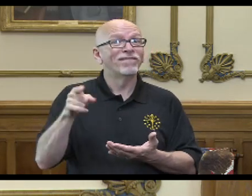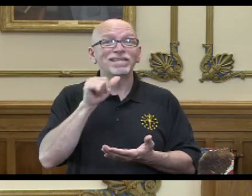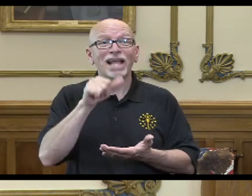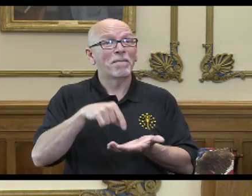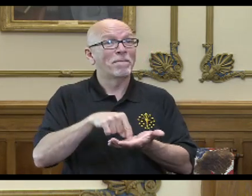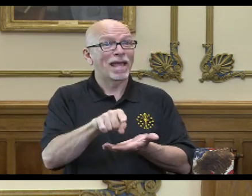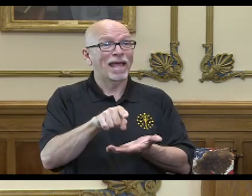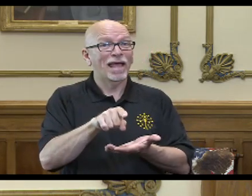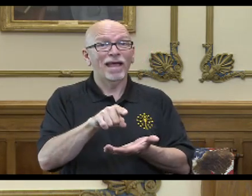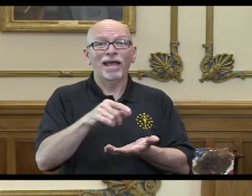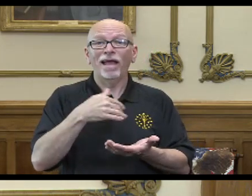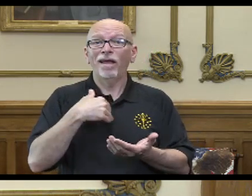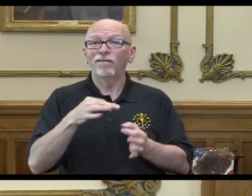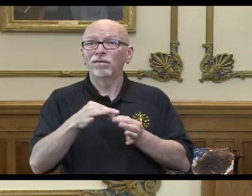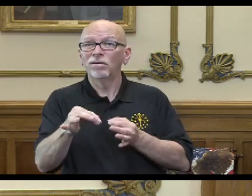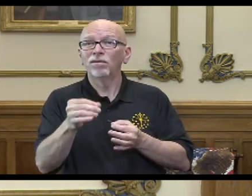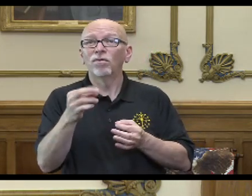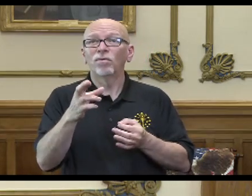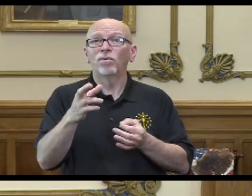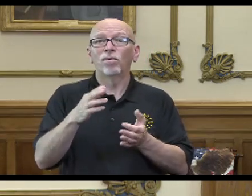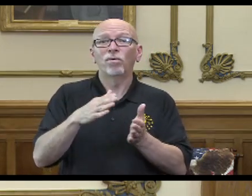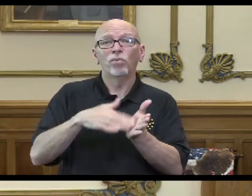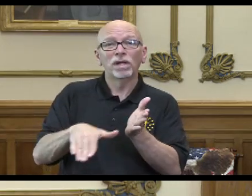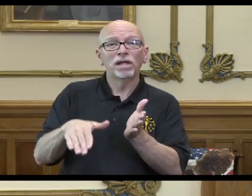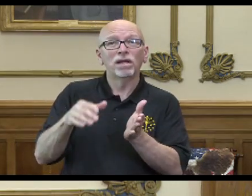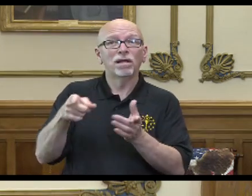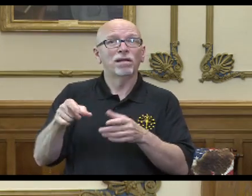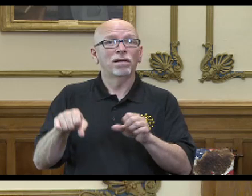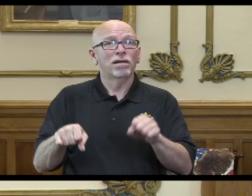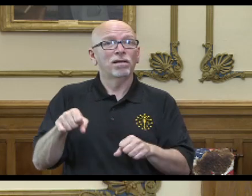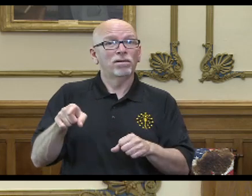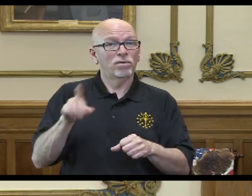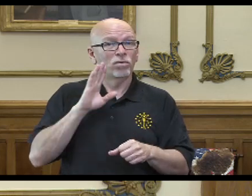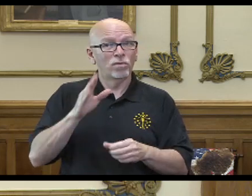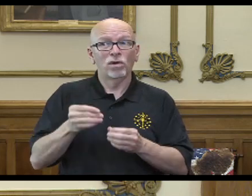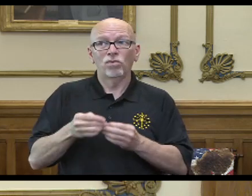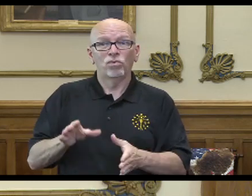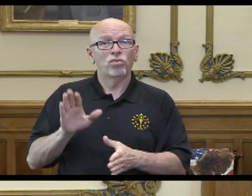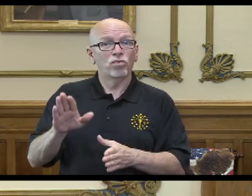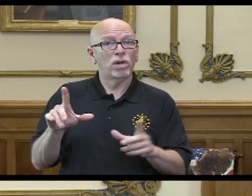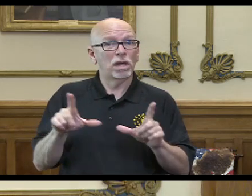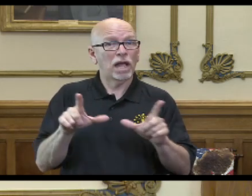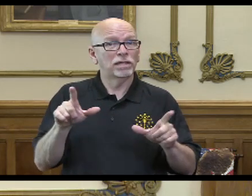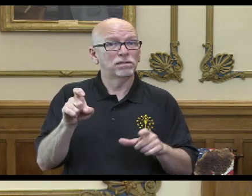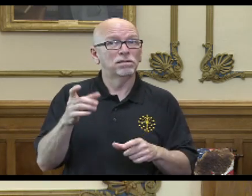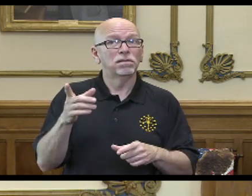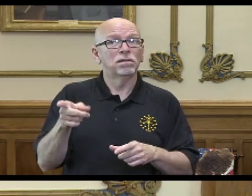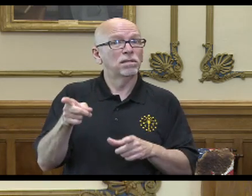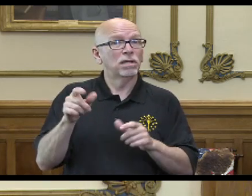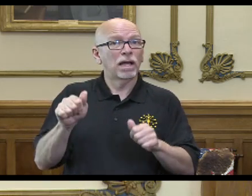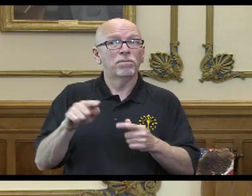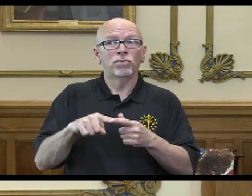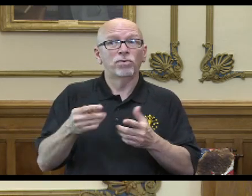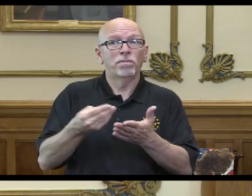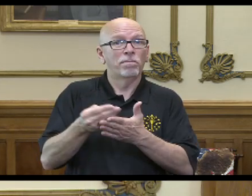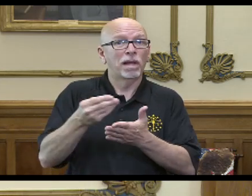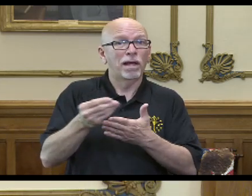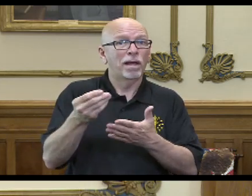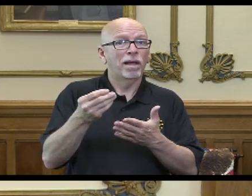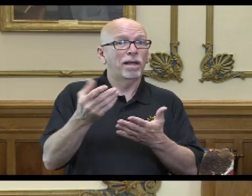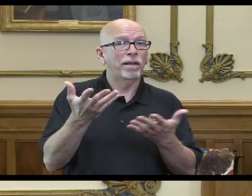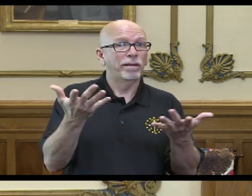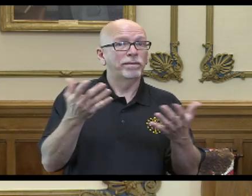them and hesitated, whether they would lose their retail license and their ability to buy